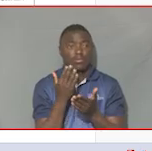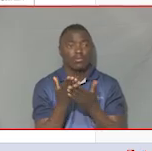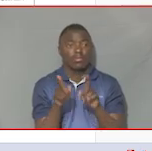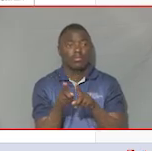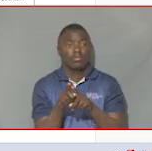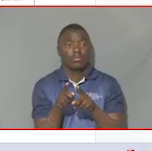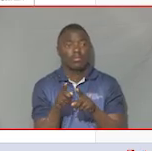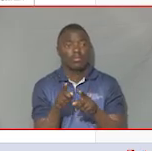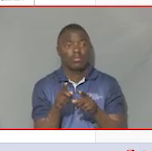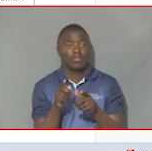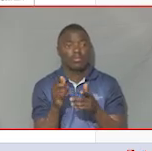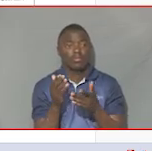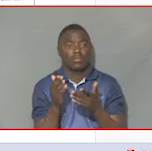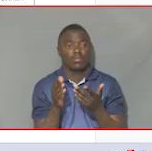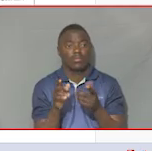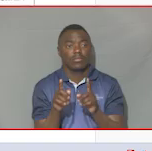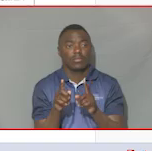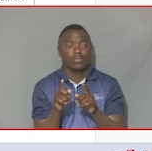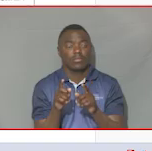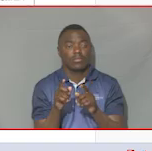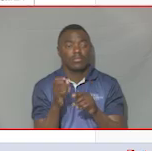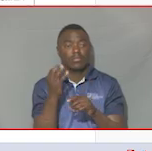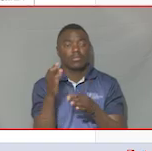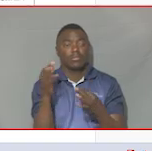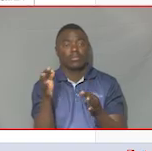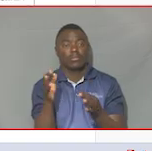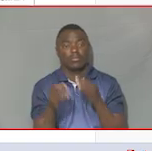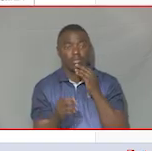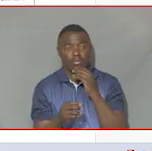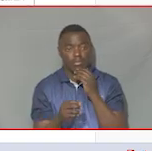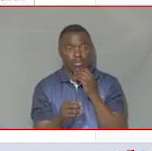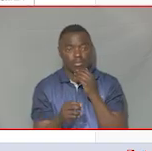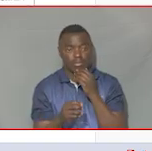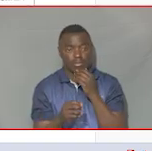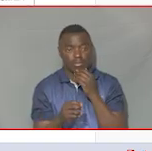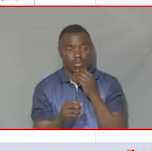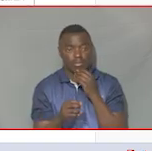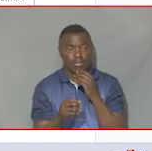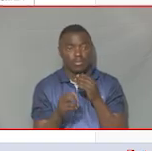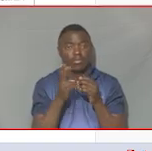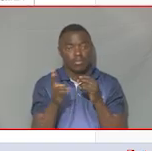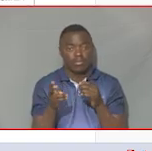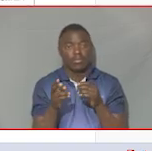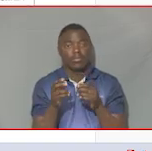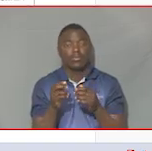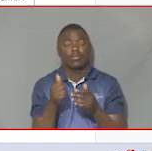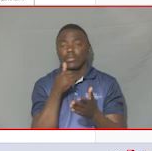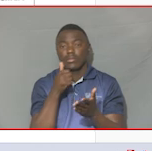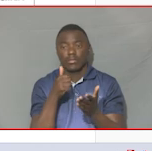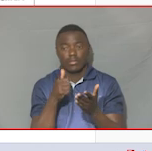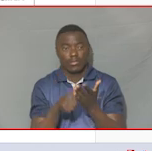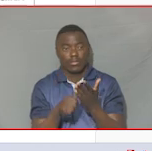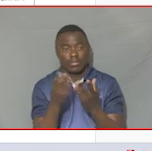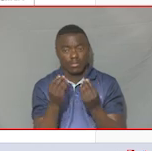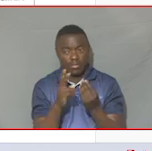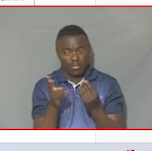5 characters, namely 2 letters and 3 numbers. Letters may be repeated, but not numbers. And